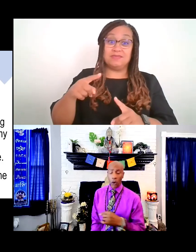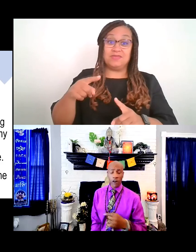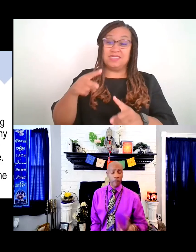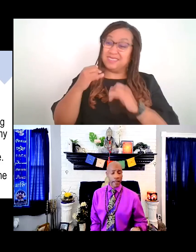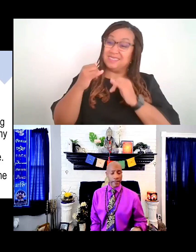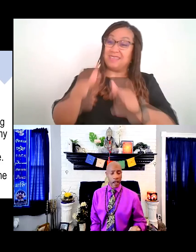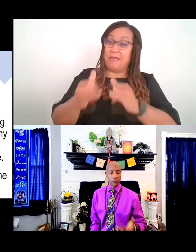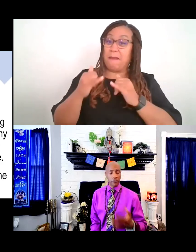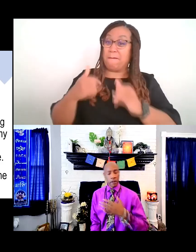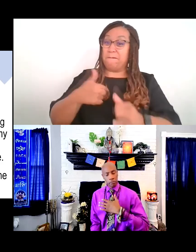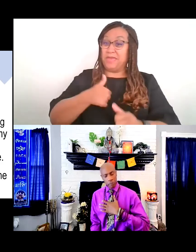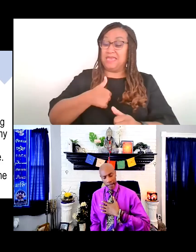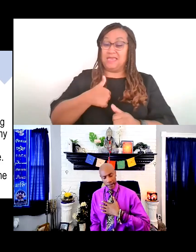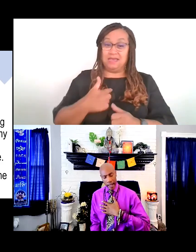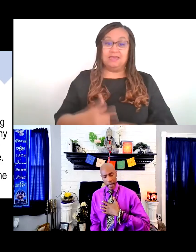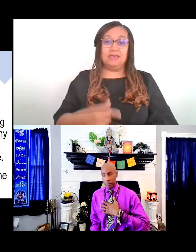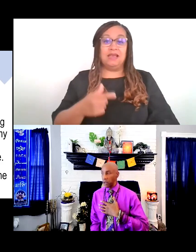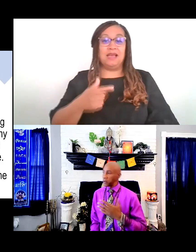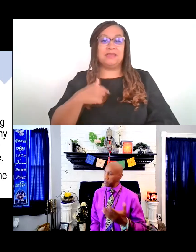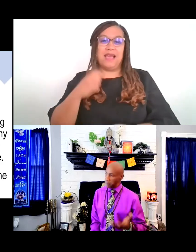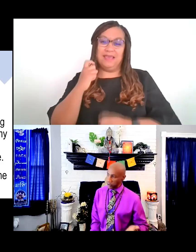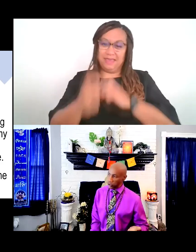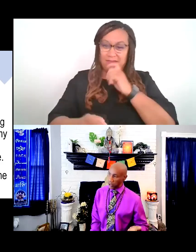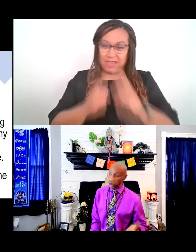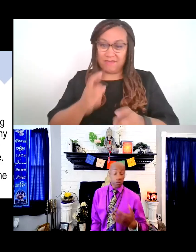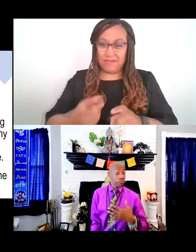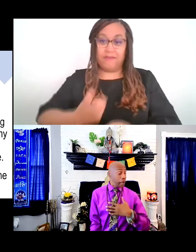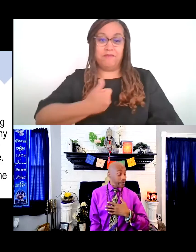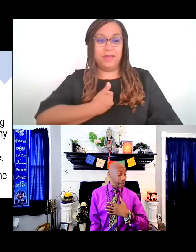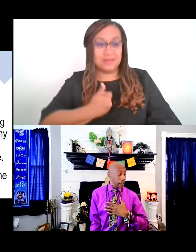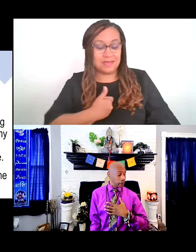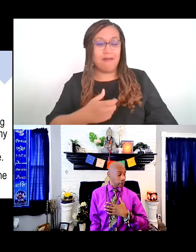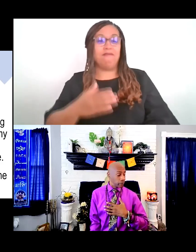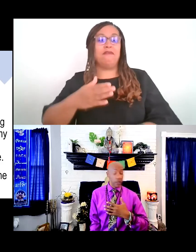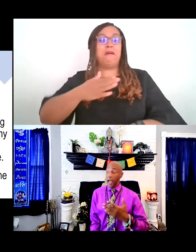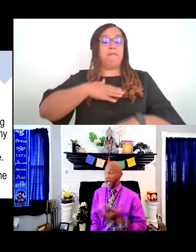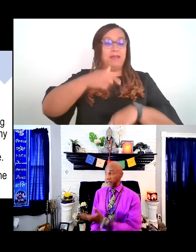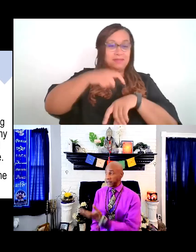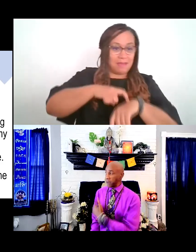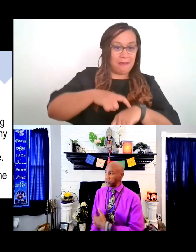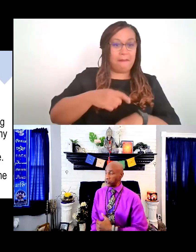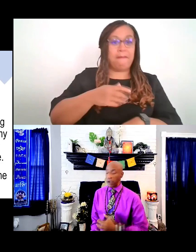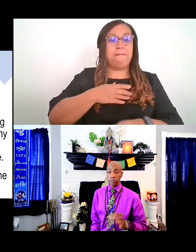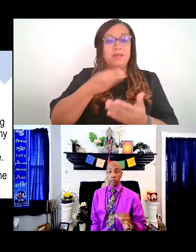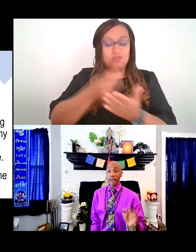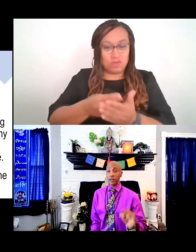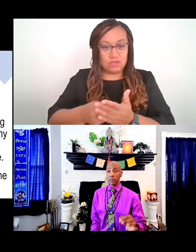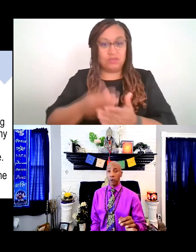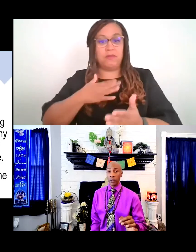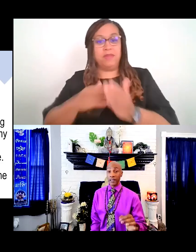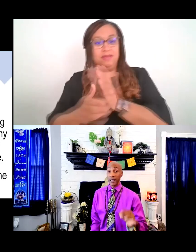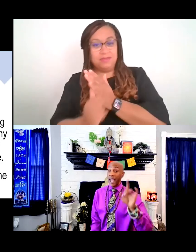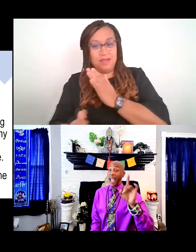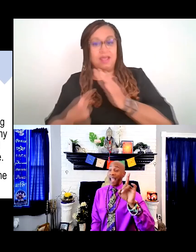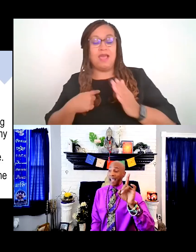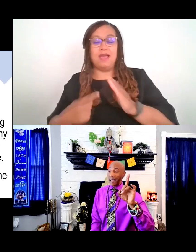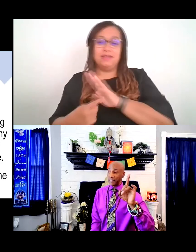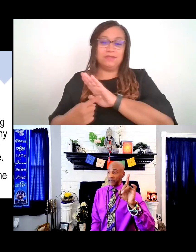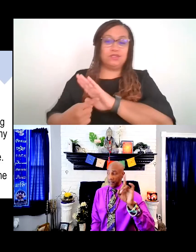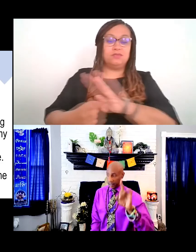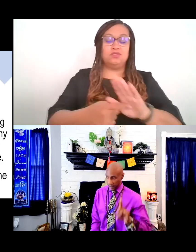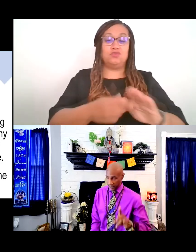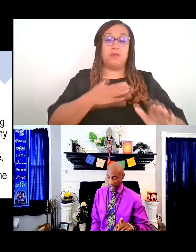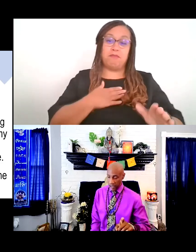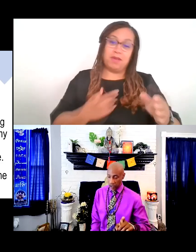I sow of myself, my time, my treasure, my talent, I demonstrate my support